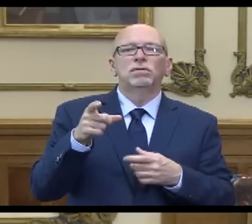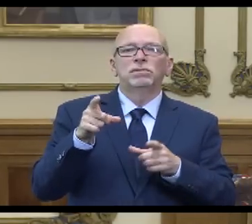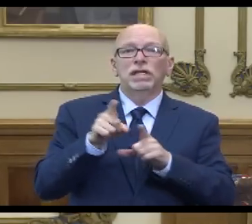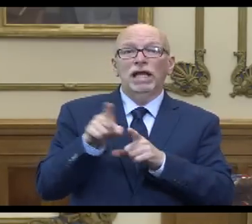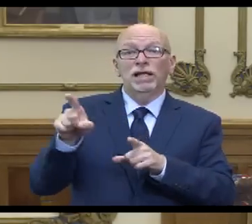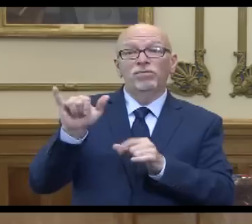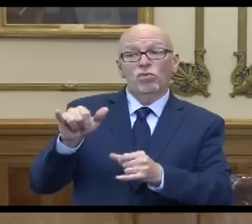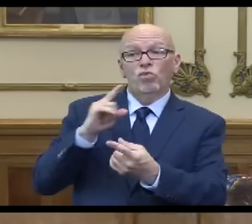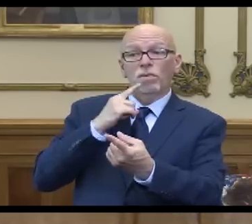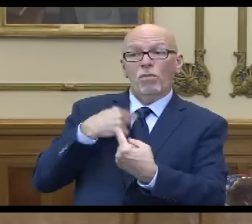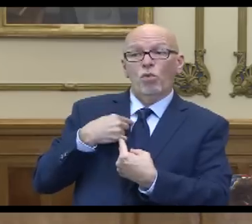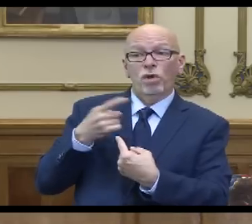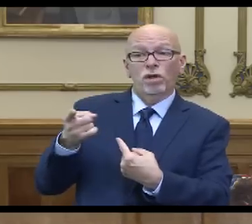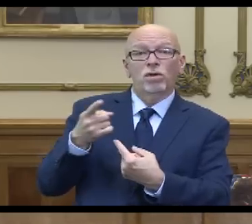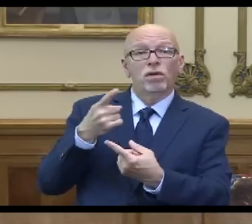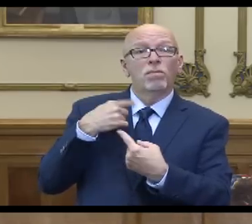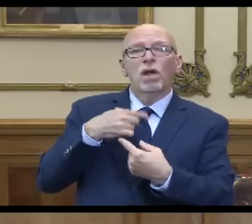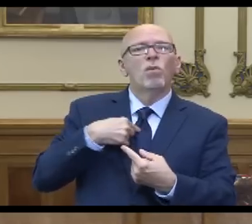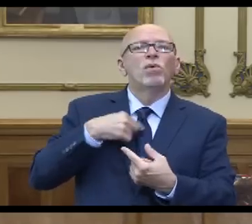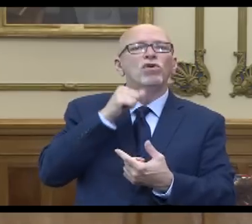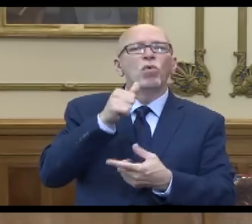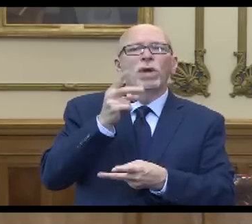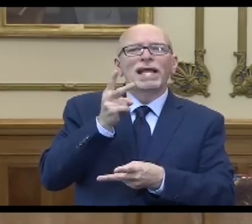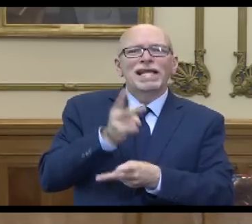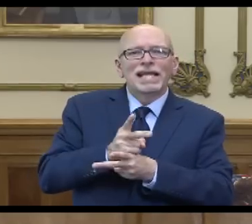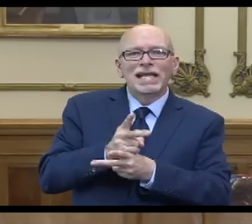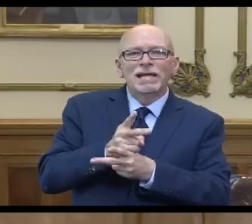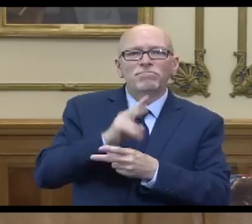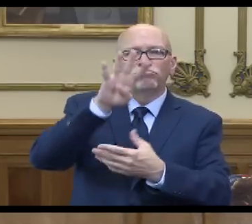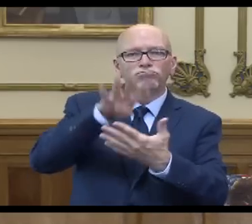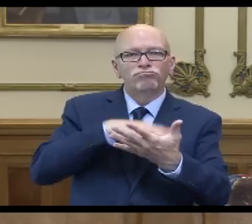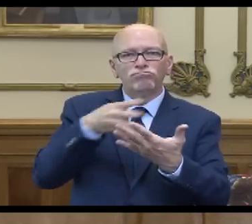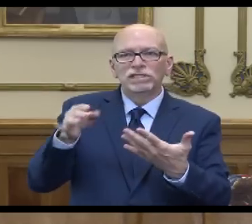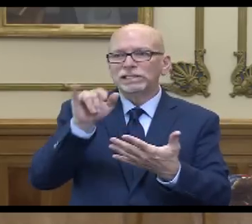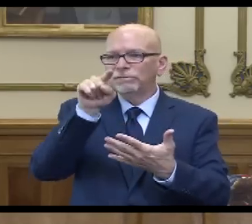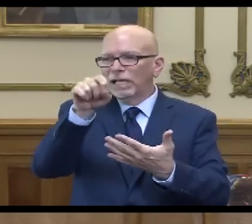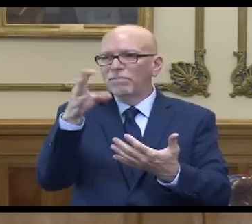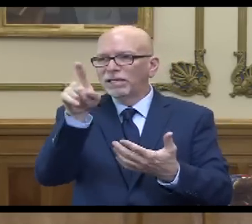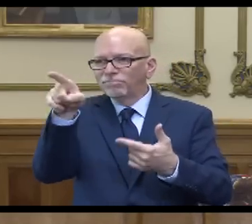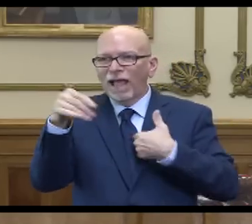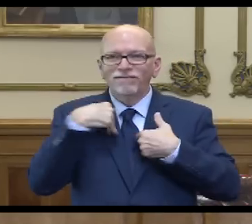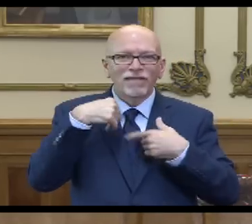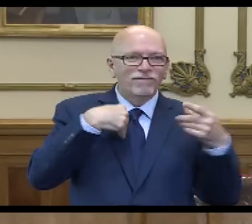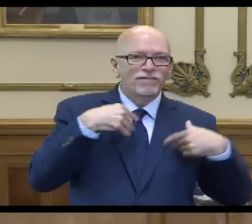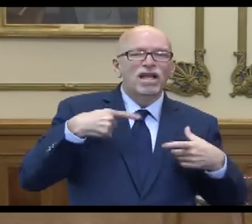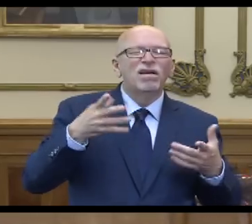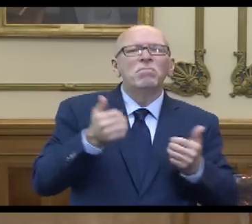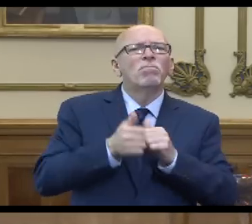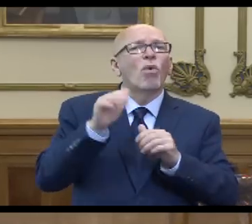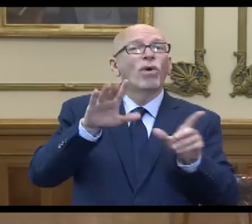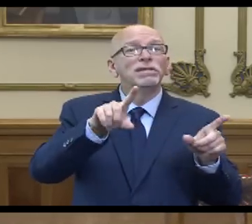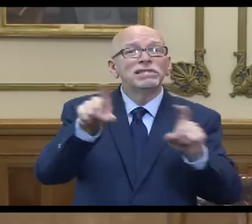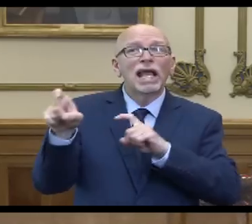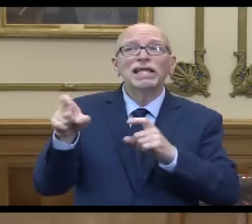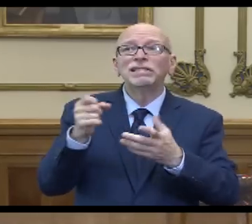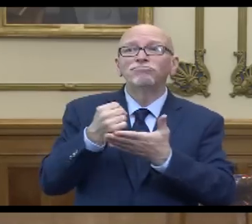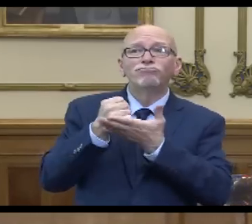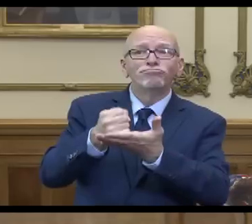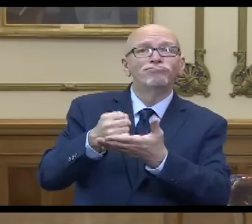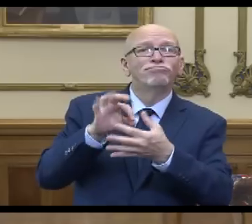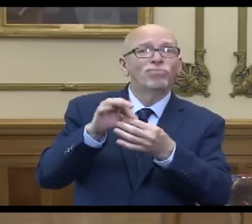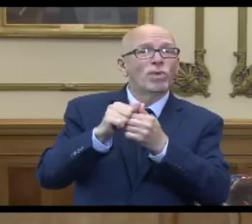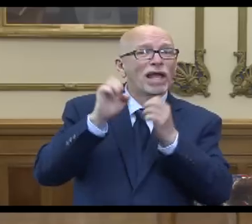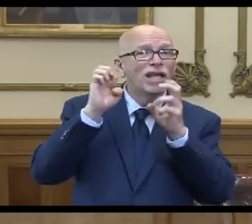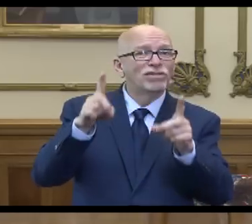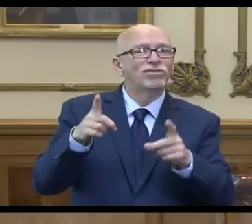get reported, and we don't keep a specific spreadsheet because most of that testing and most of that intervention with regards to